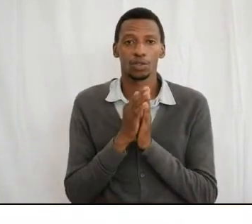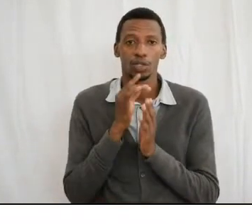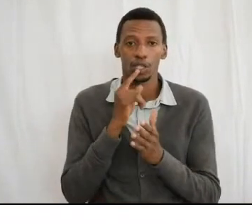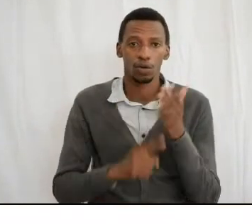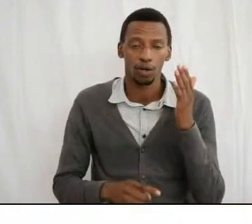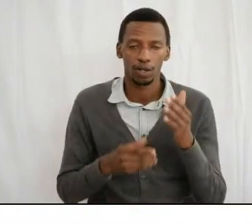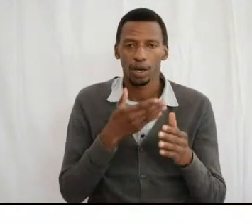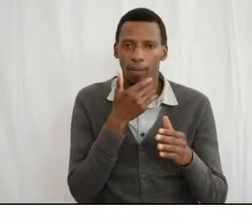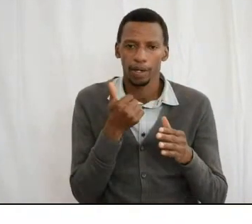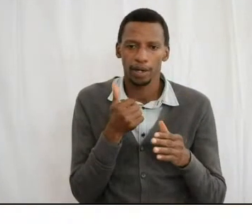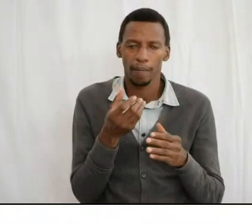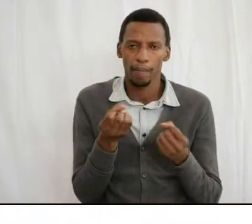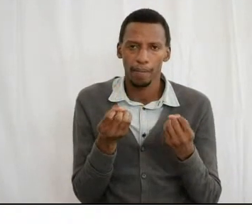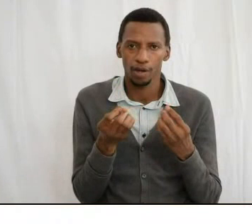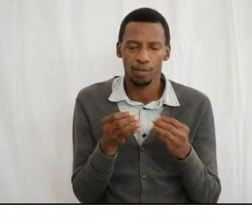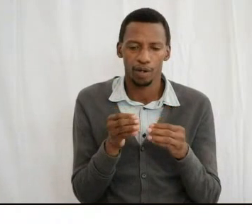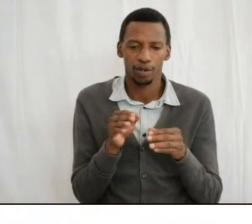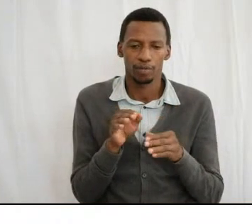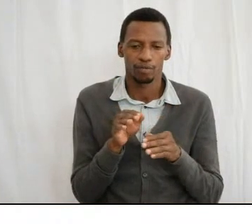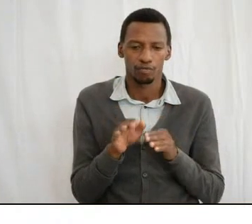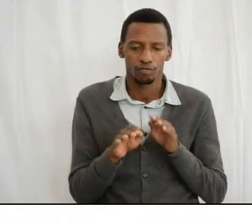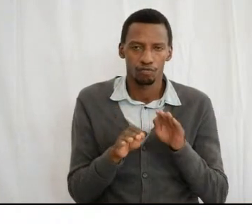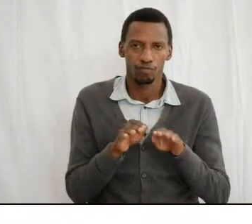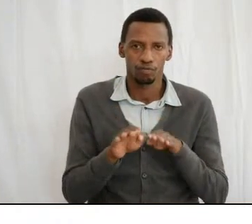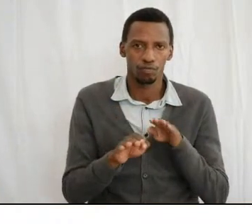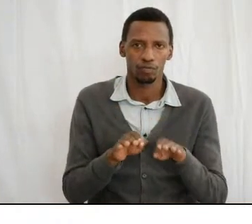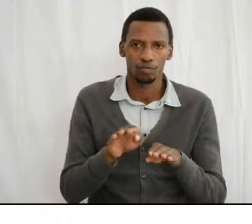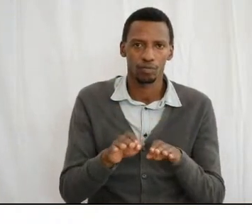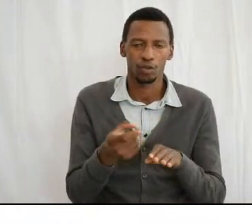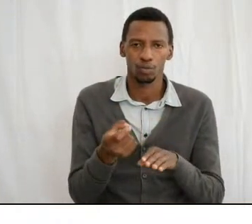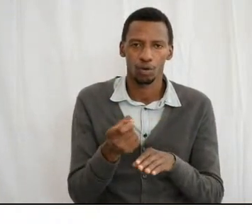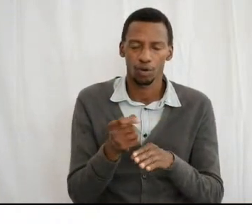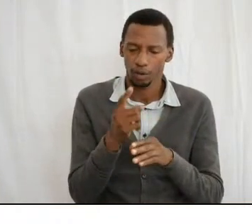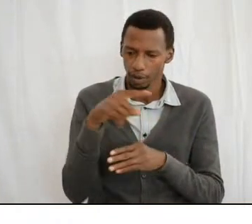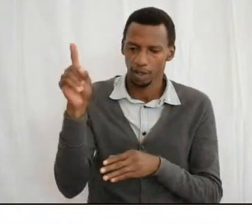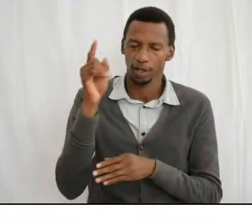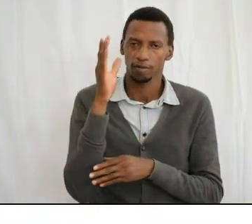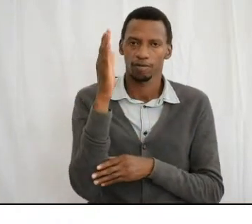take many small steps in the right direction than to